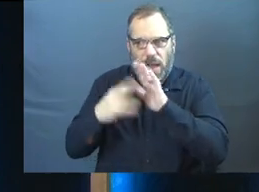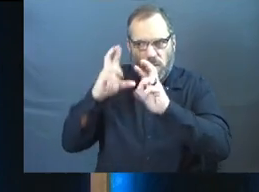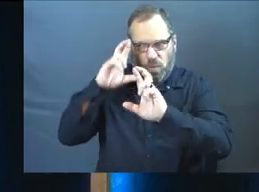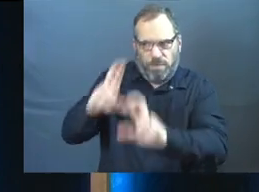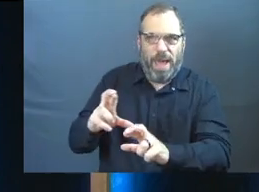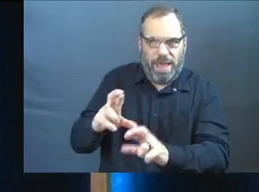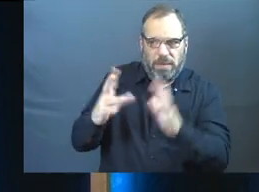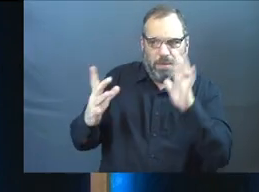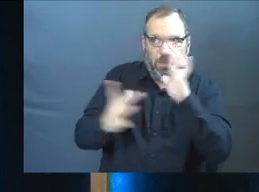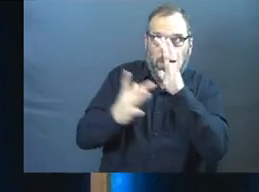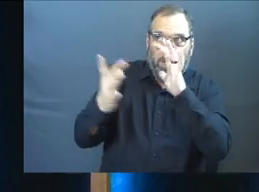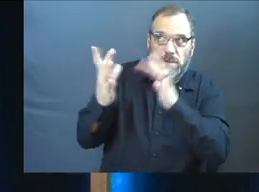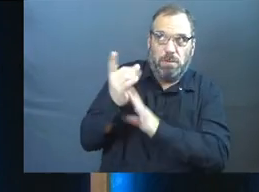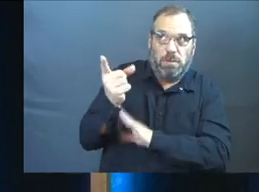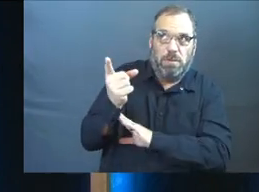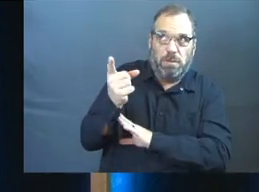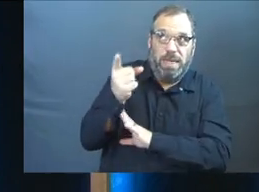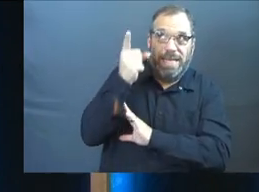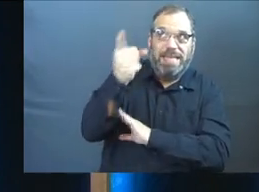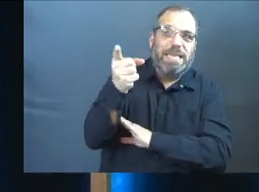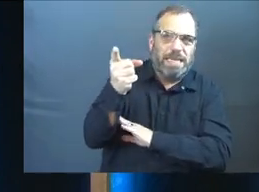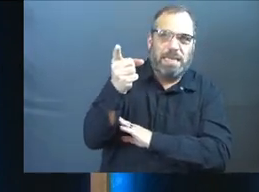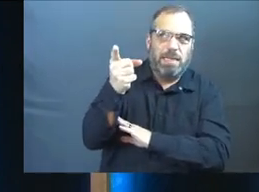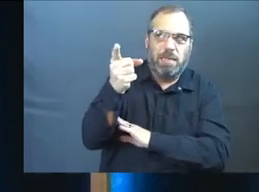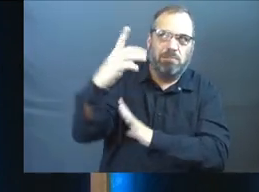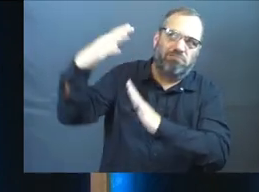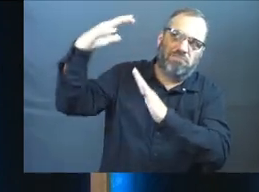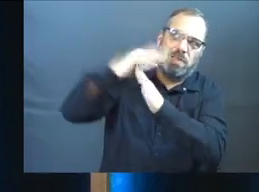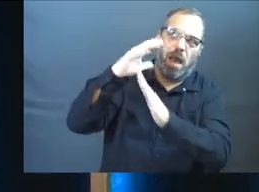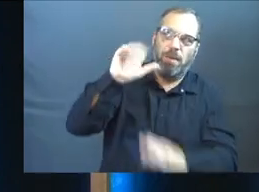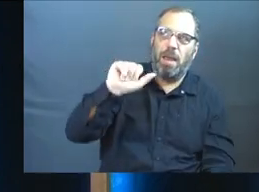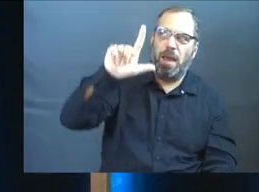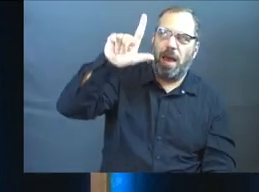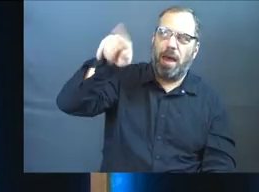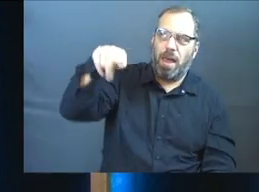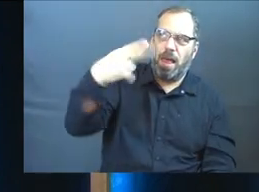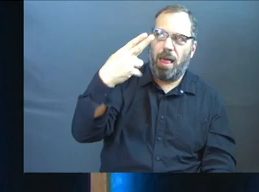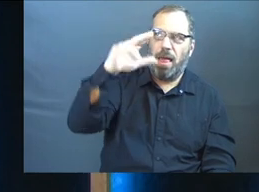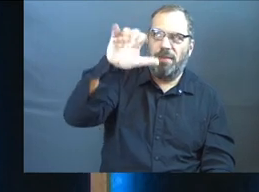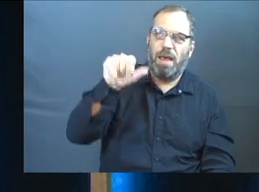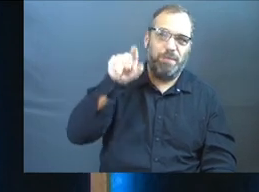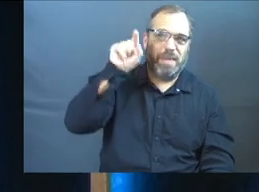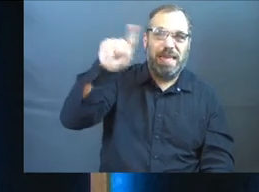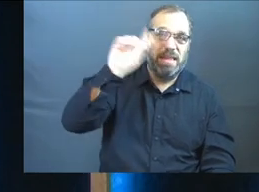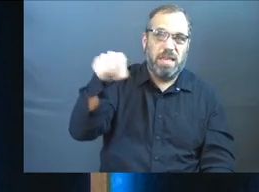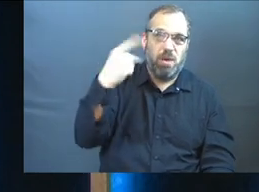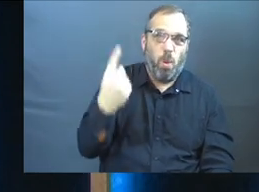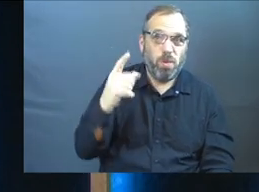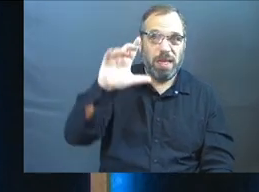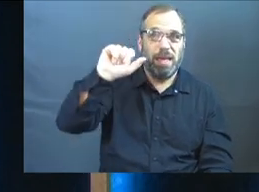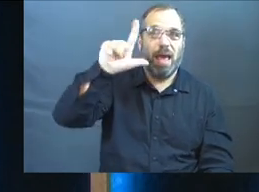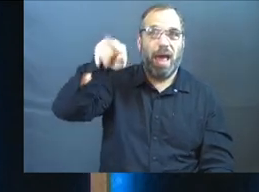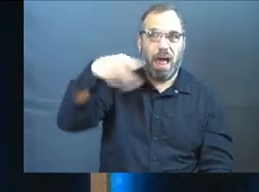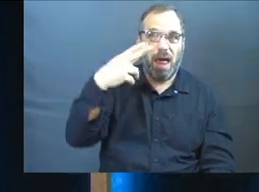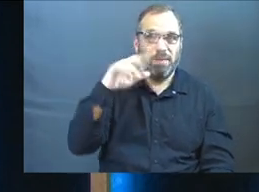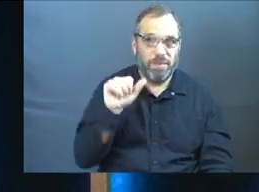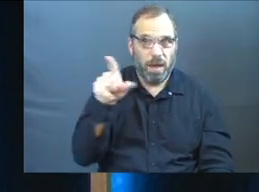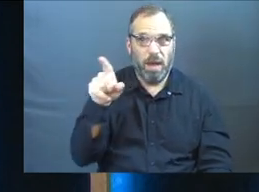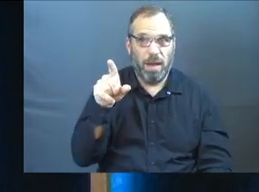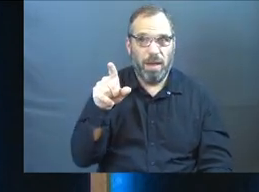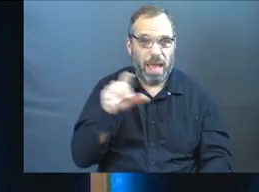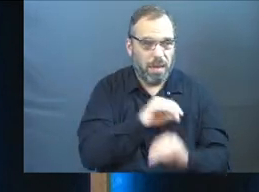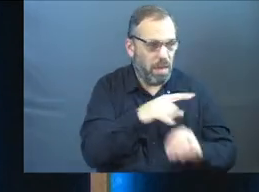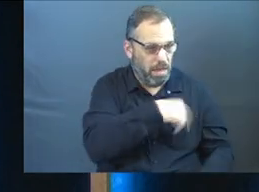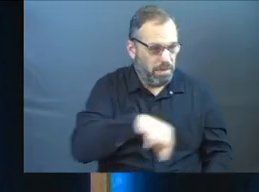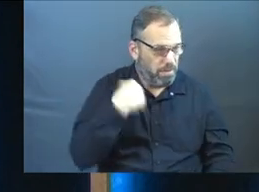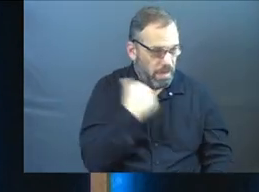and respecting Jesus, who is the Alpha, yes? And he's the only Alpha, and none of